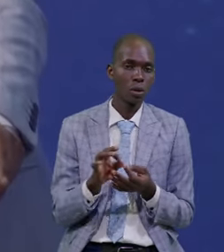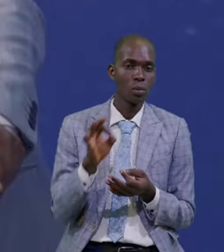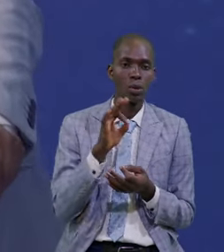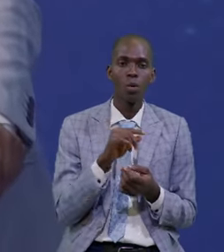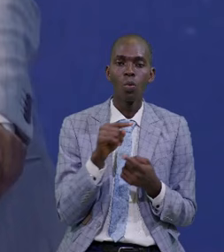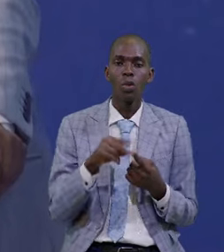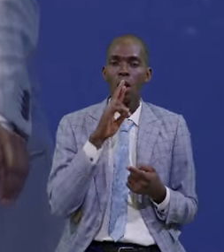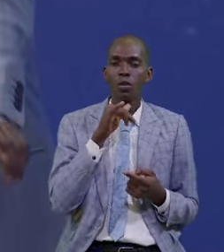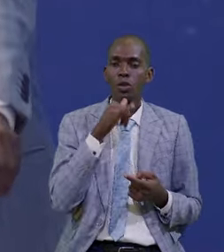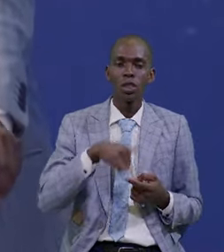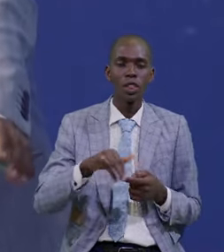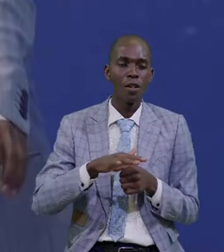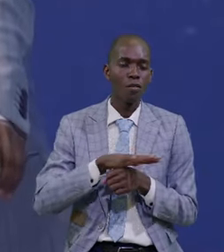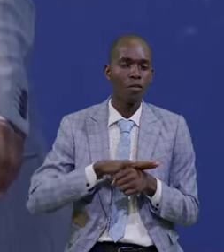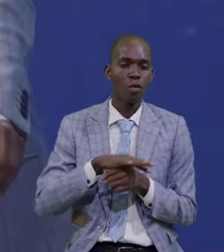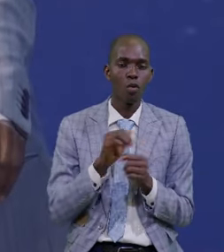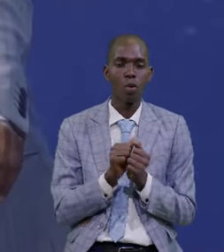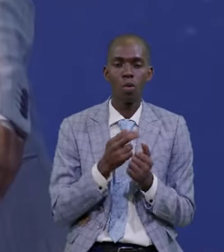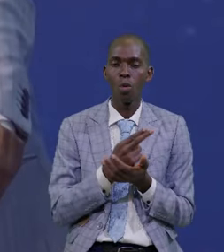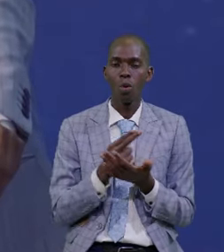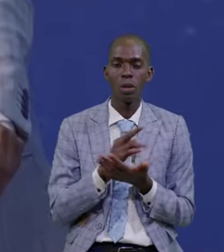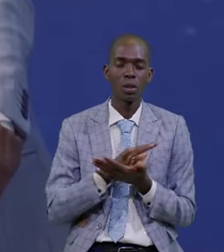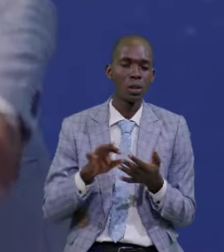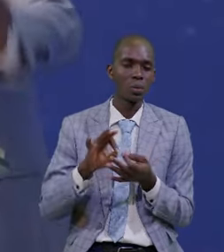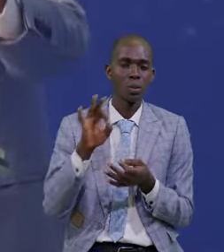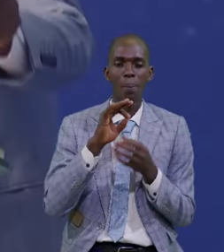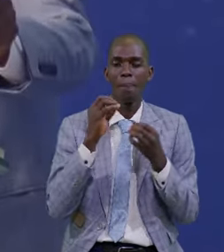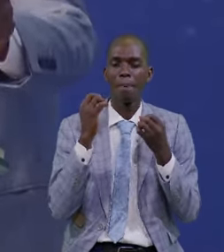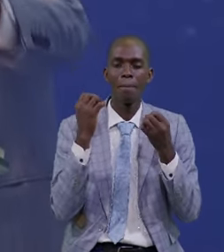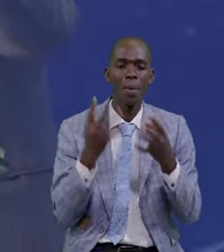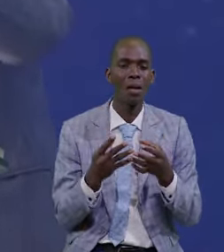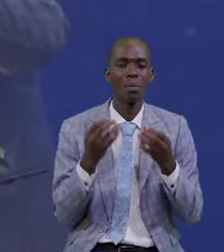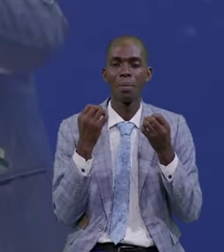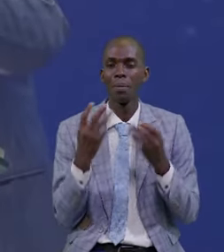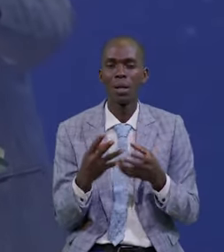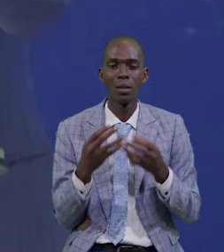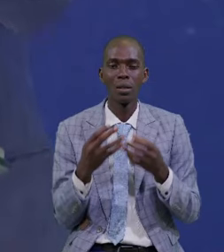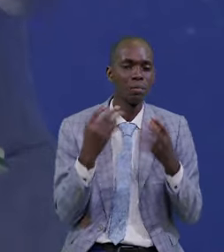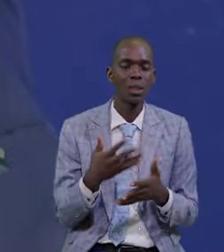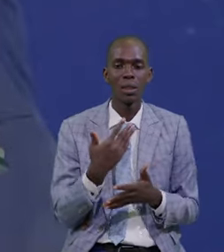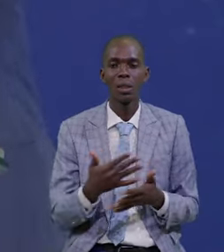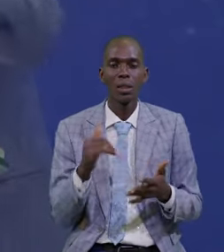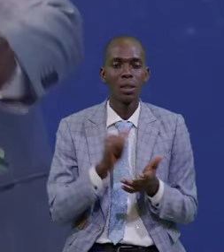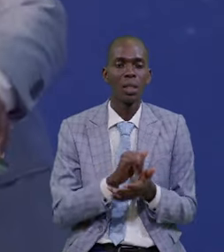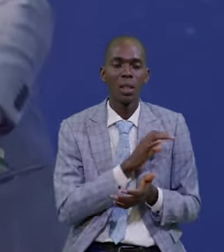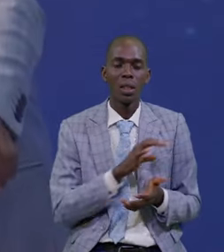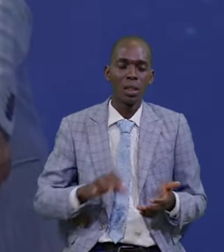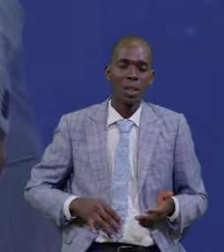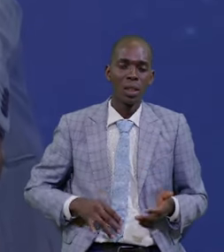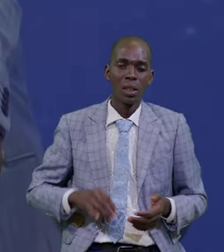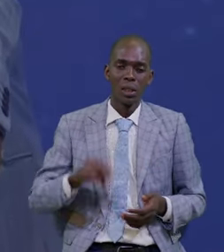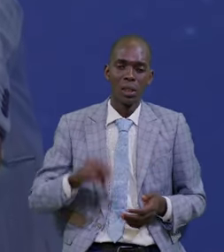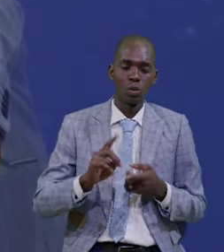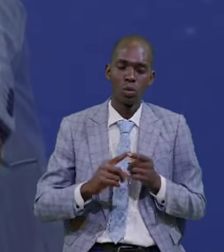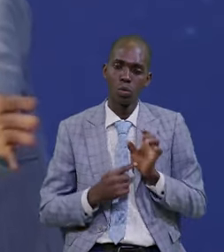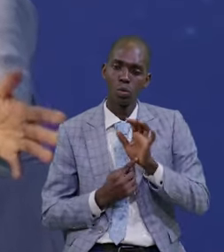Holy Ghost, many things, many things, many things that Christ still had to reveal unto